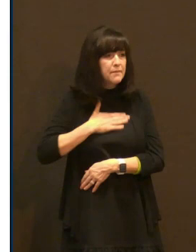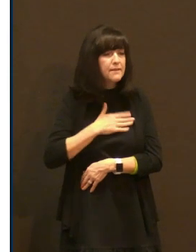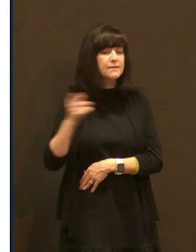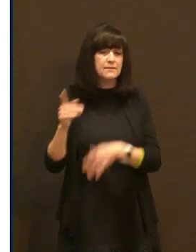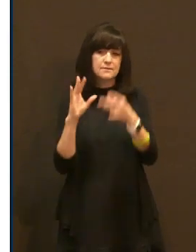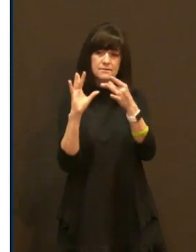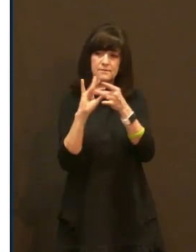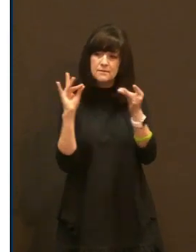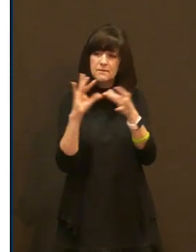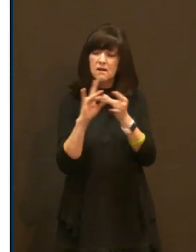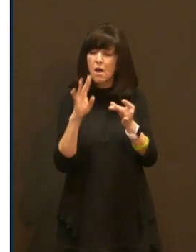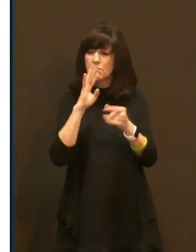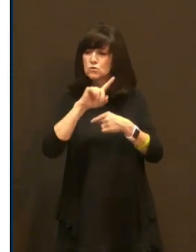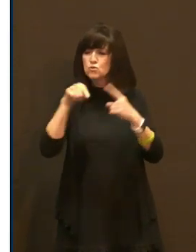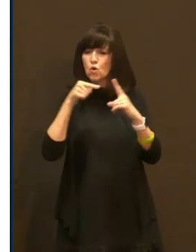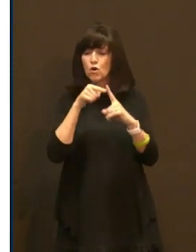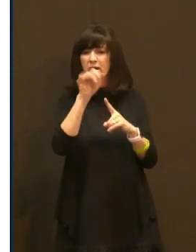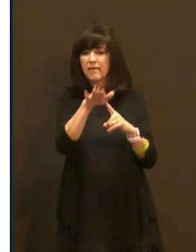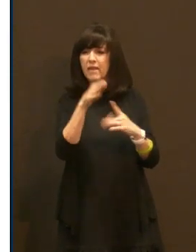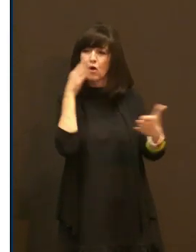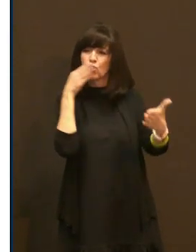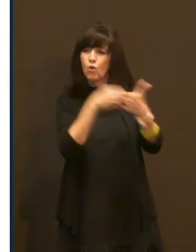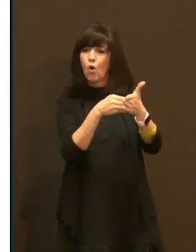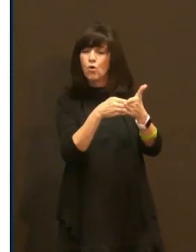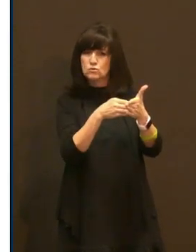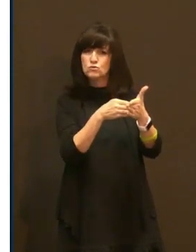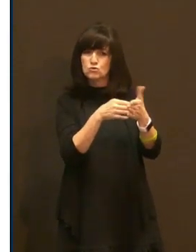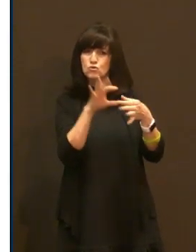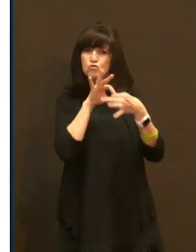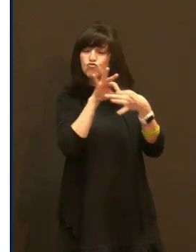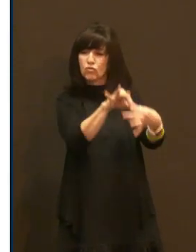in response to Dr. Bullock filing a federal lawsuit?